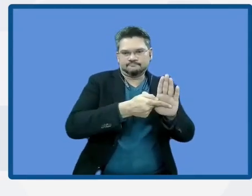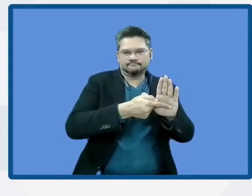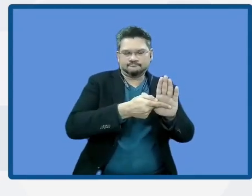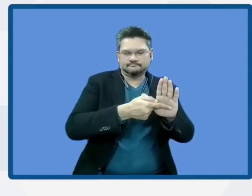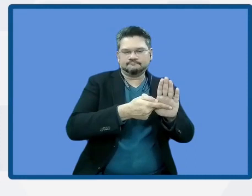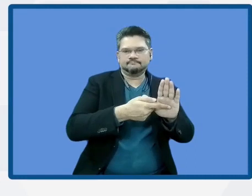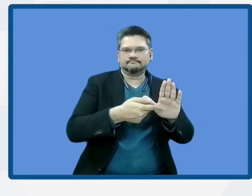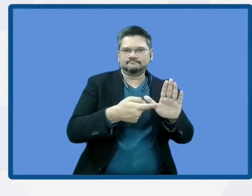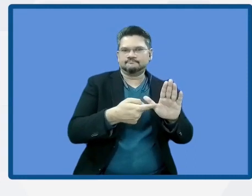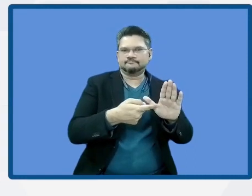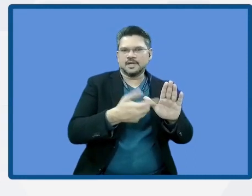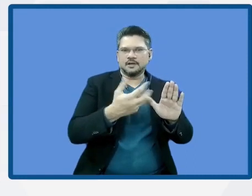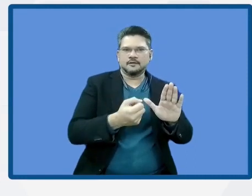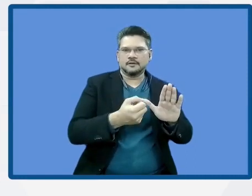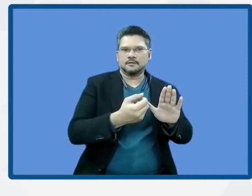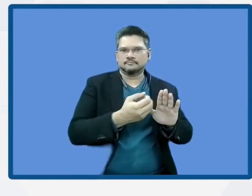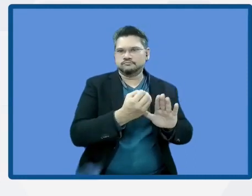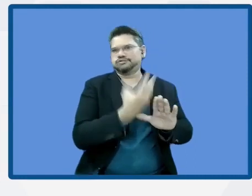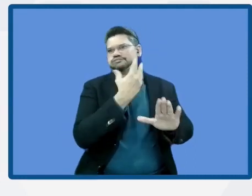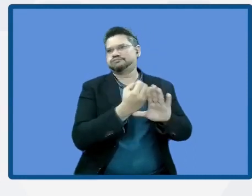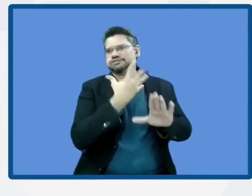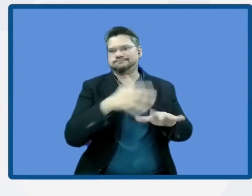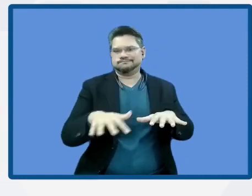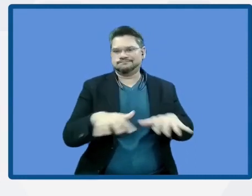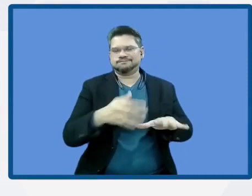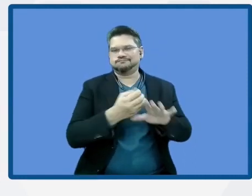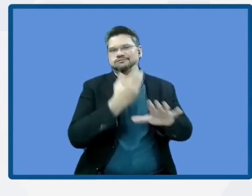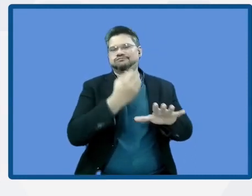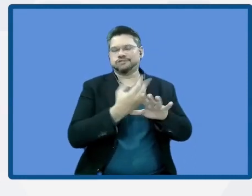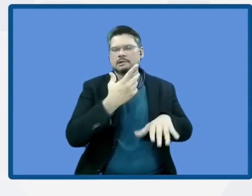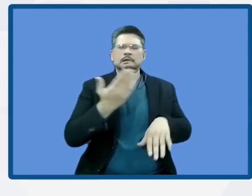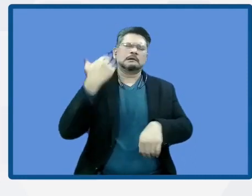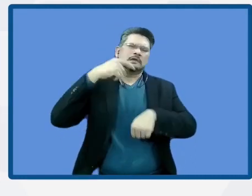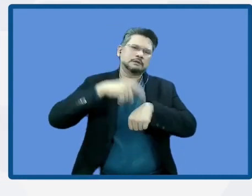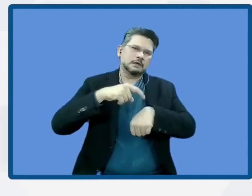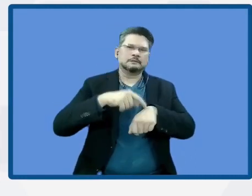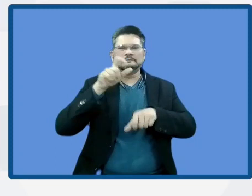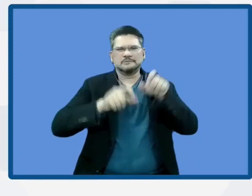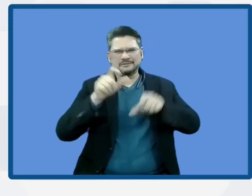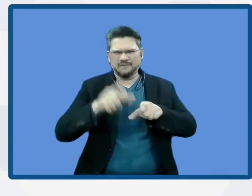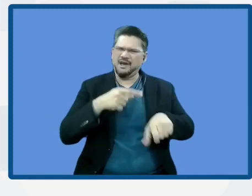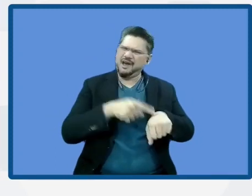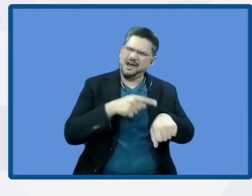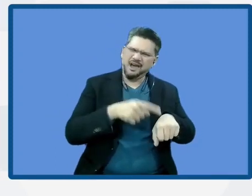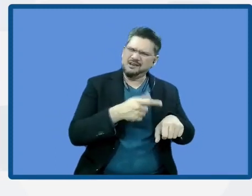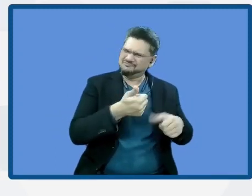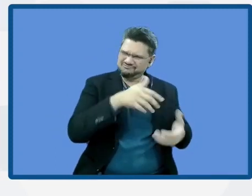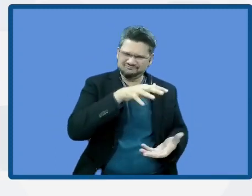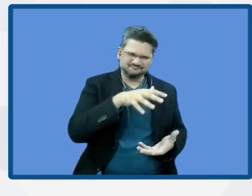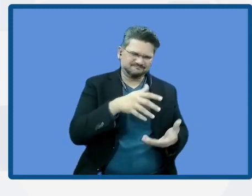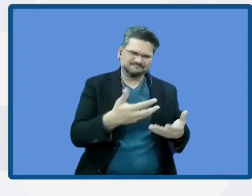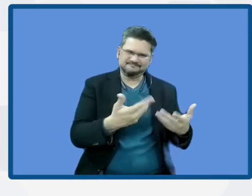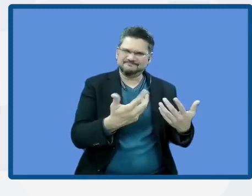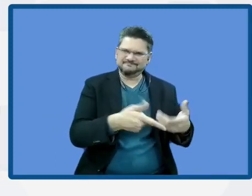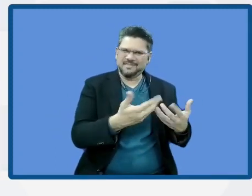Many people are still considering whether these devices were useful or not at the time, but we can come to the conclusion that